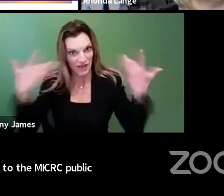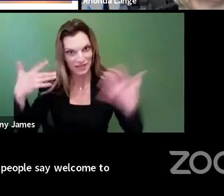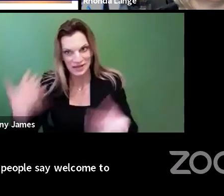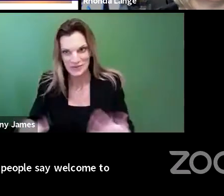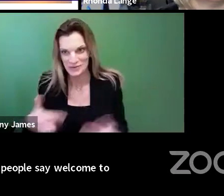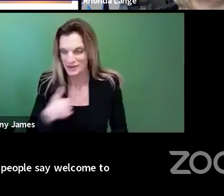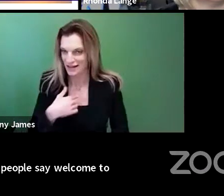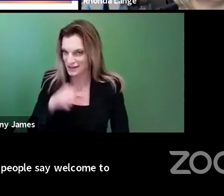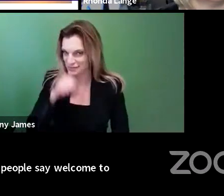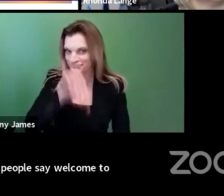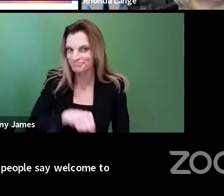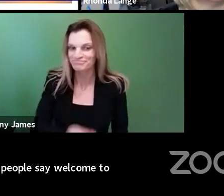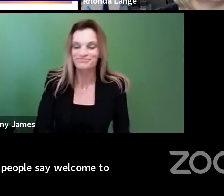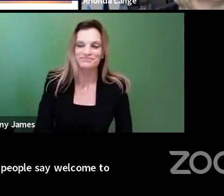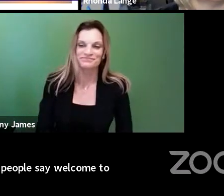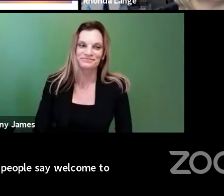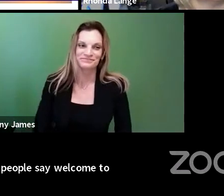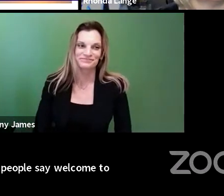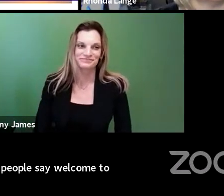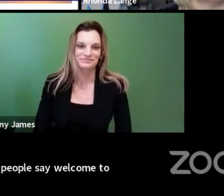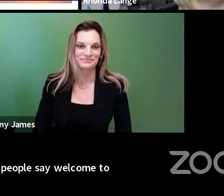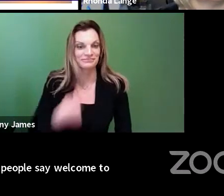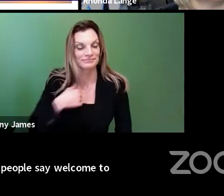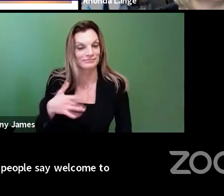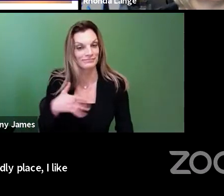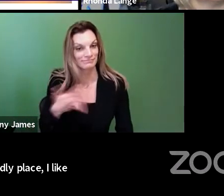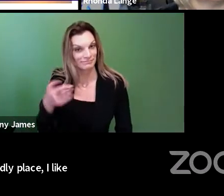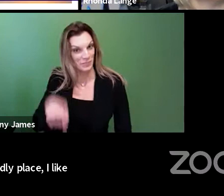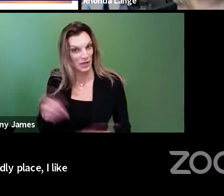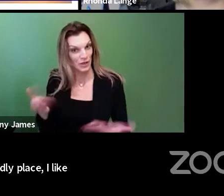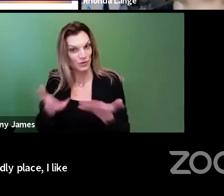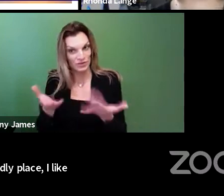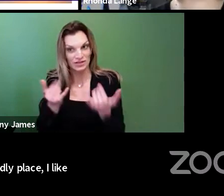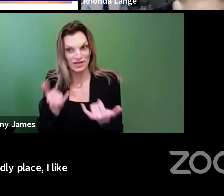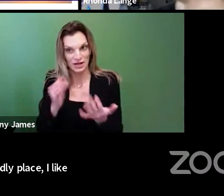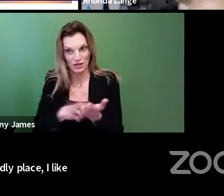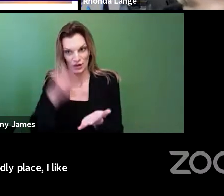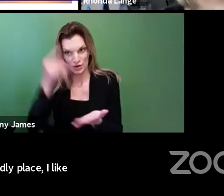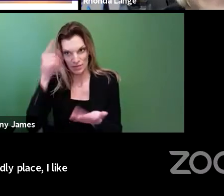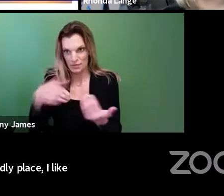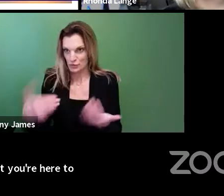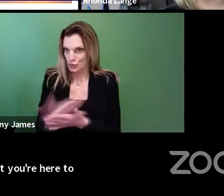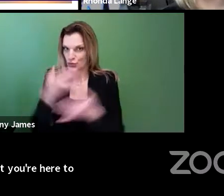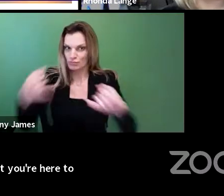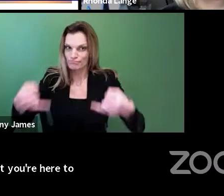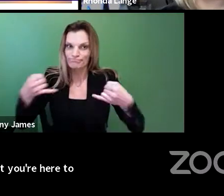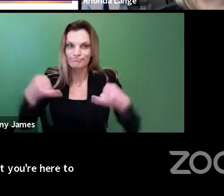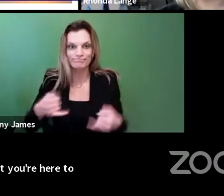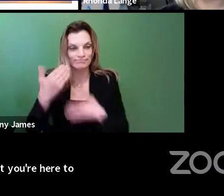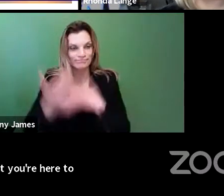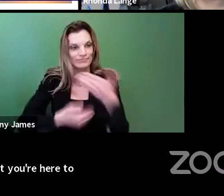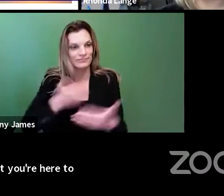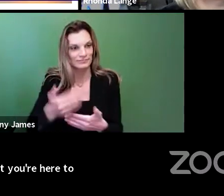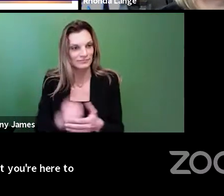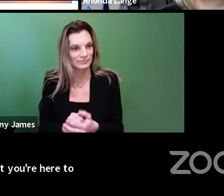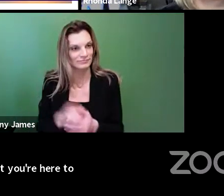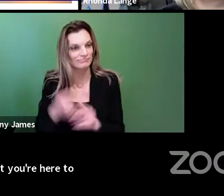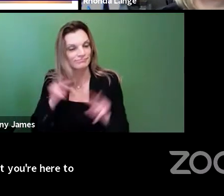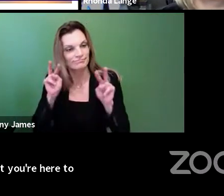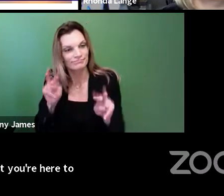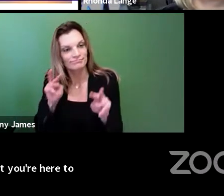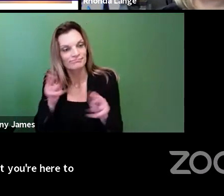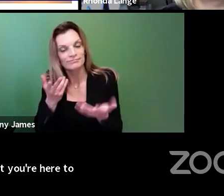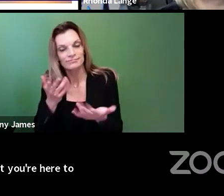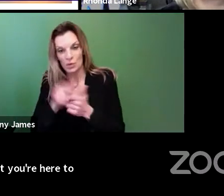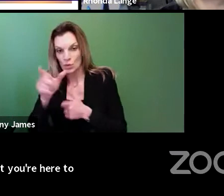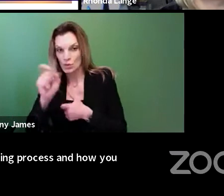that. We are very happy that you're here to learn about Michigan's new redistricting process and how you can engage throughout